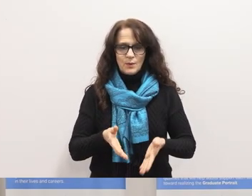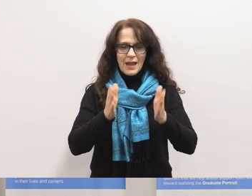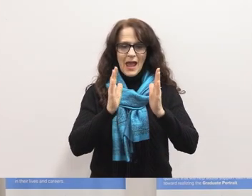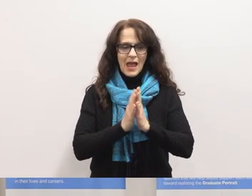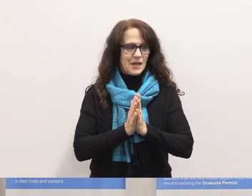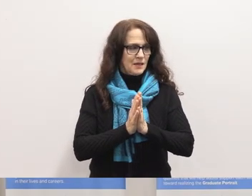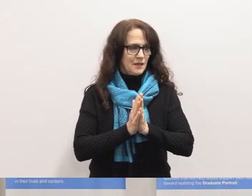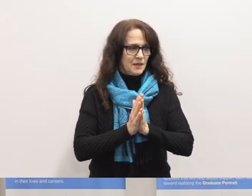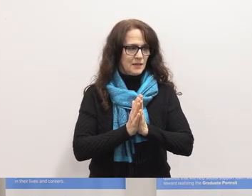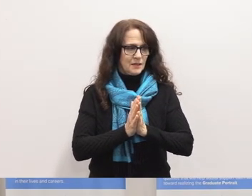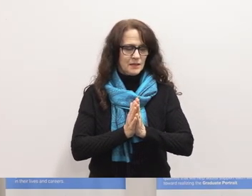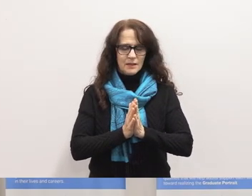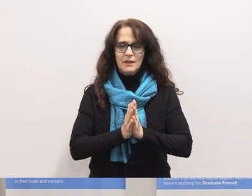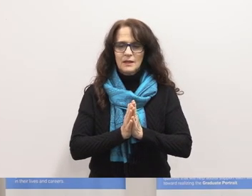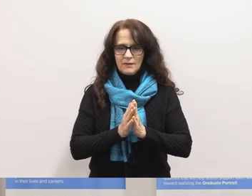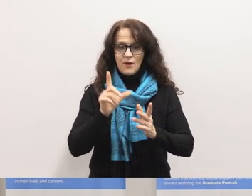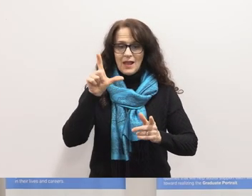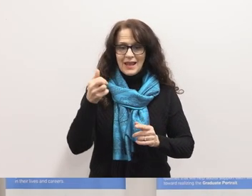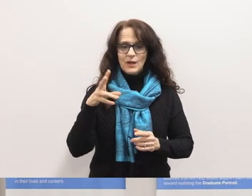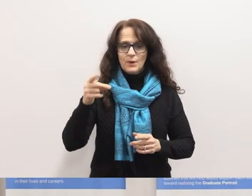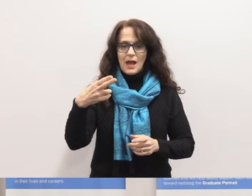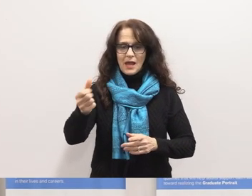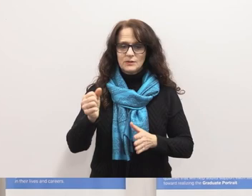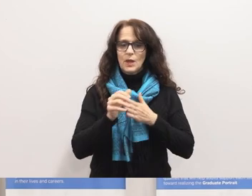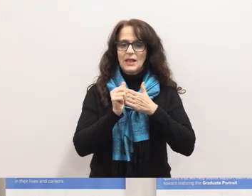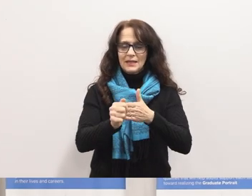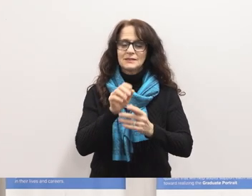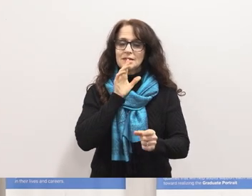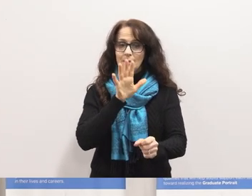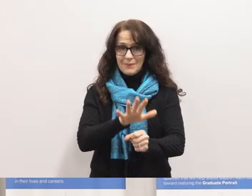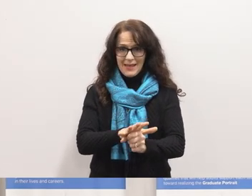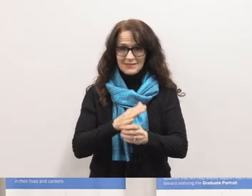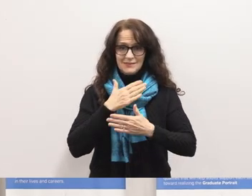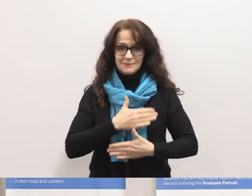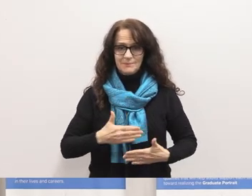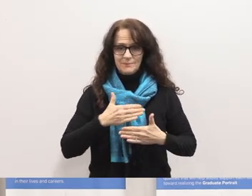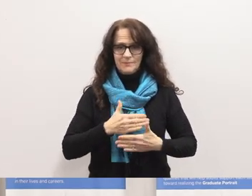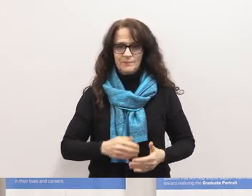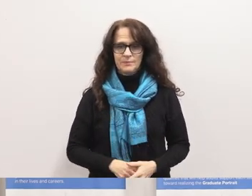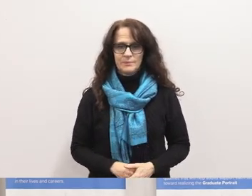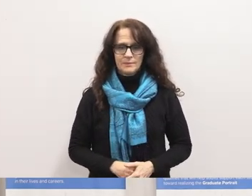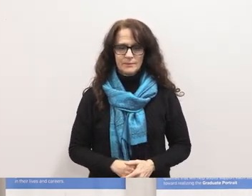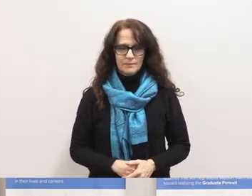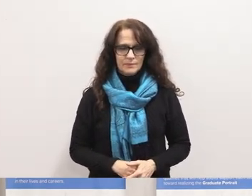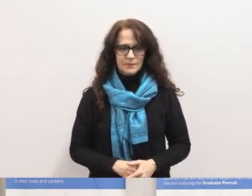student representative from Lakewood High School to lead us in the pledge.